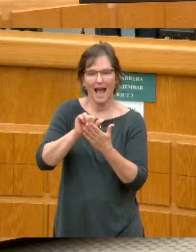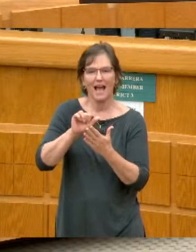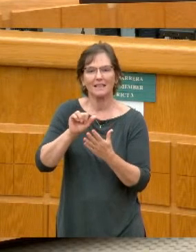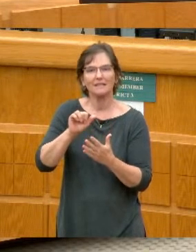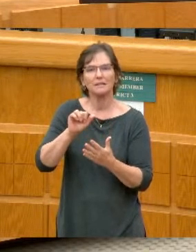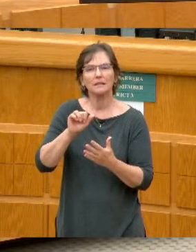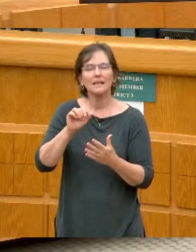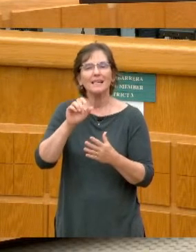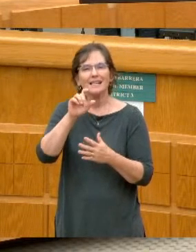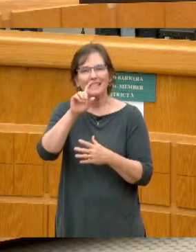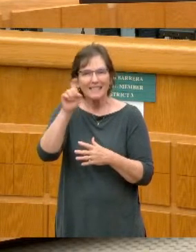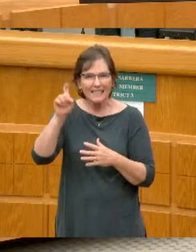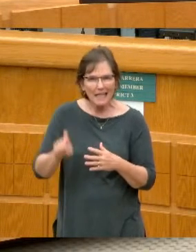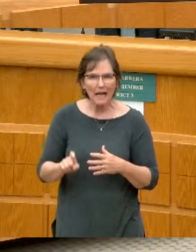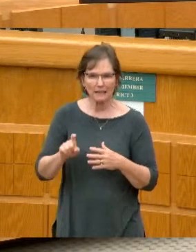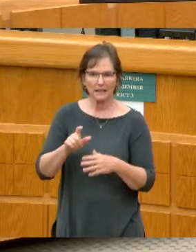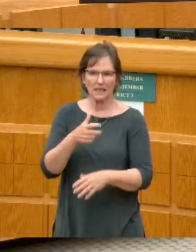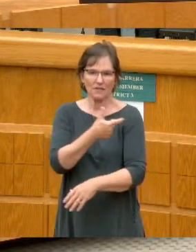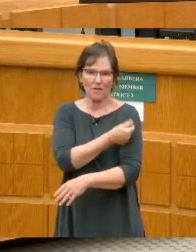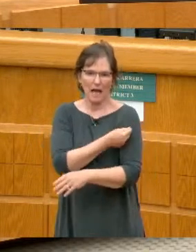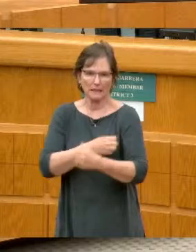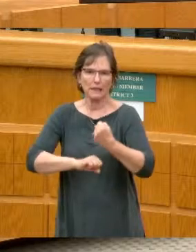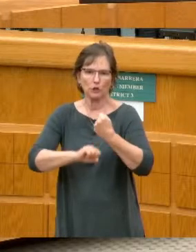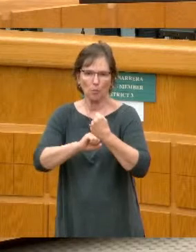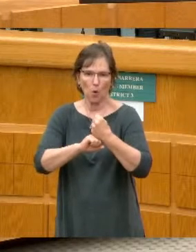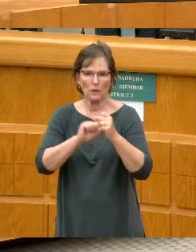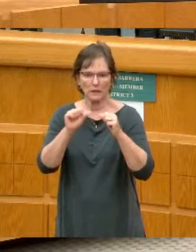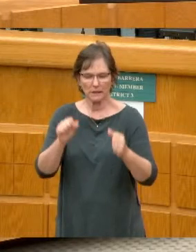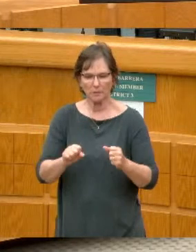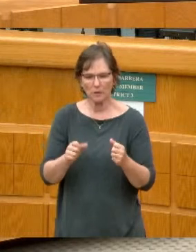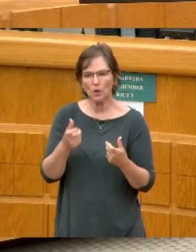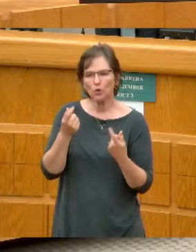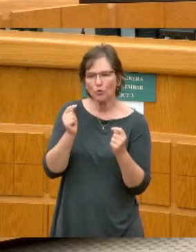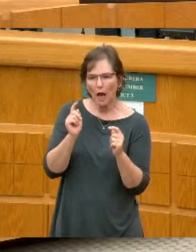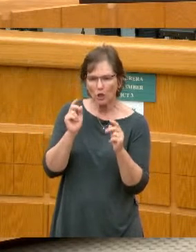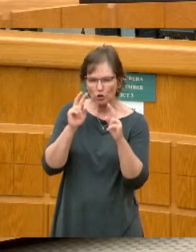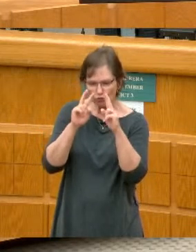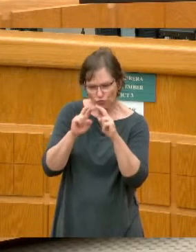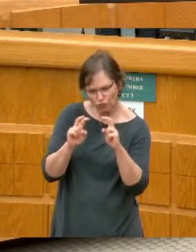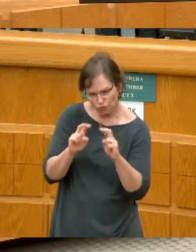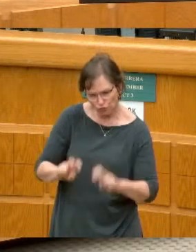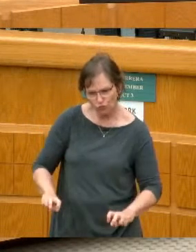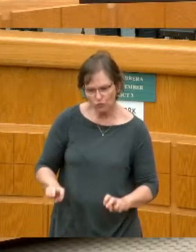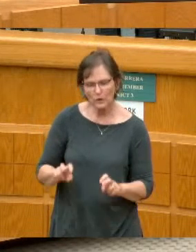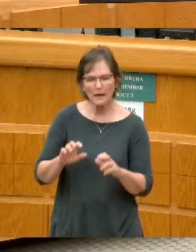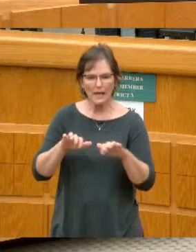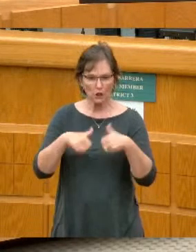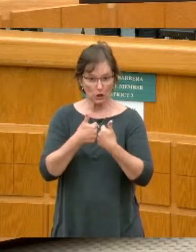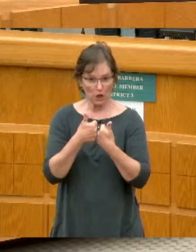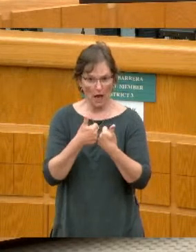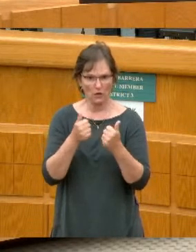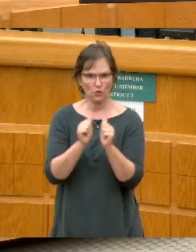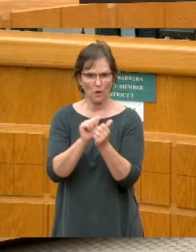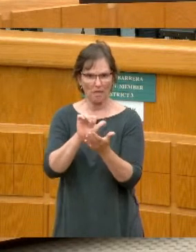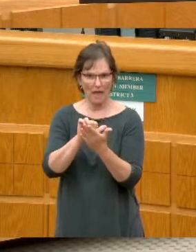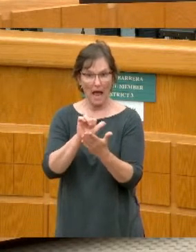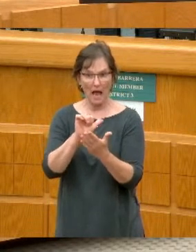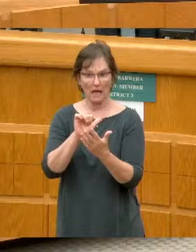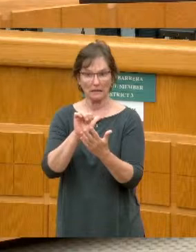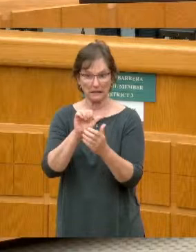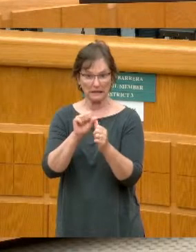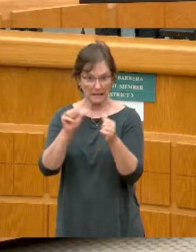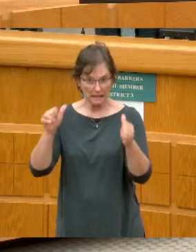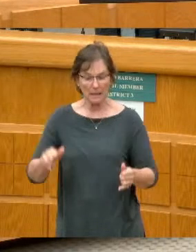and non-governmental organizational partners, including myself and Nueces County, including Director Rodriguez, came together